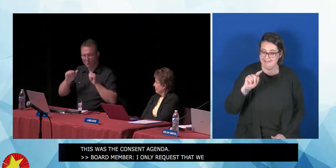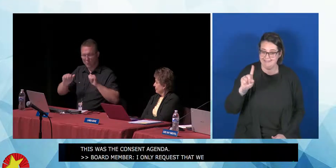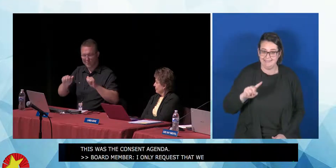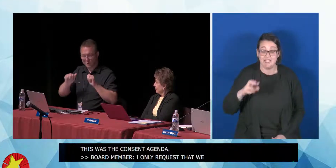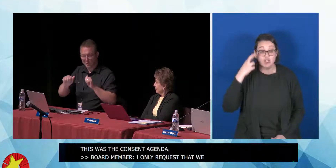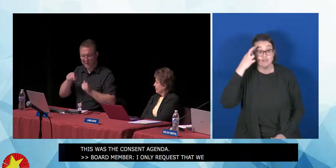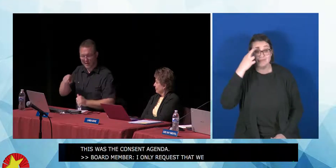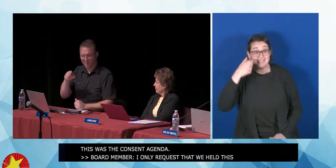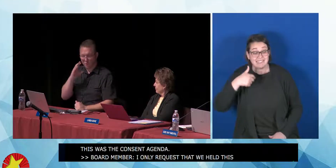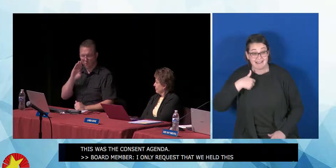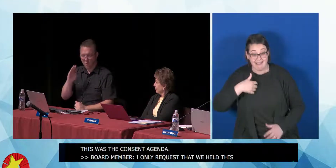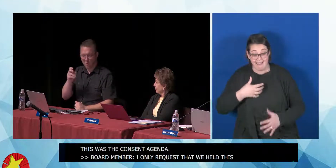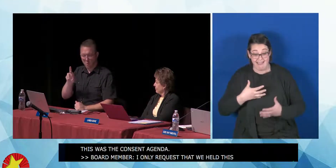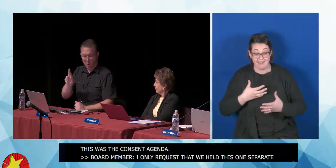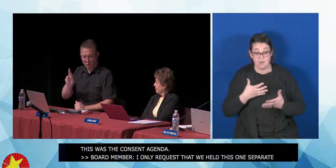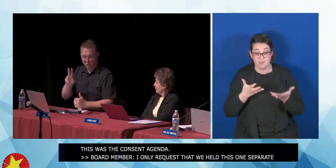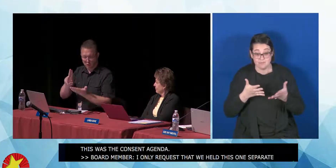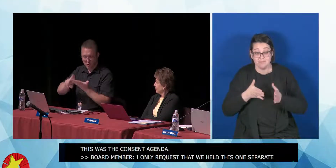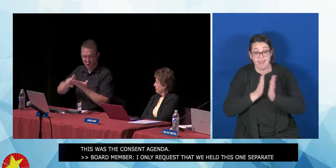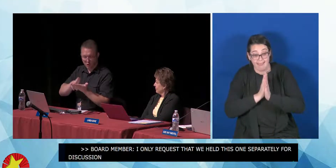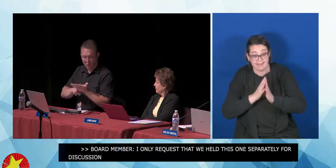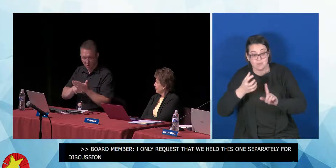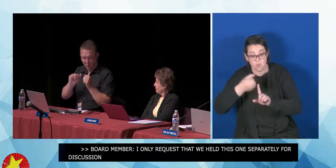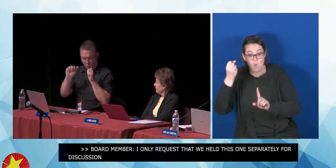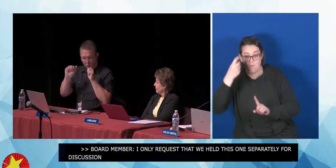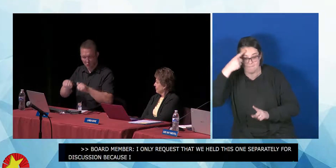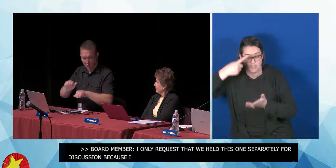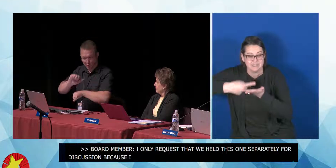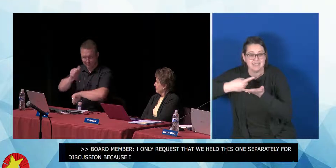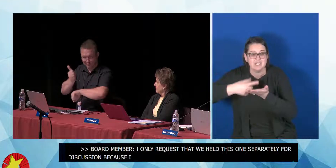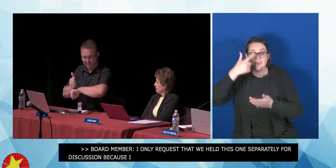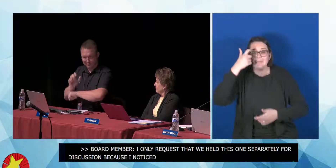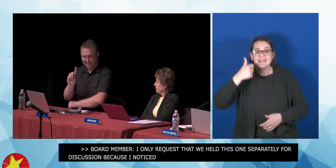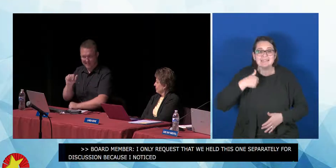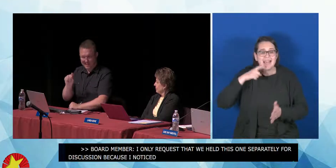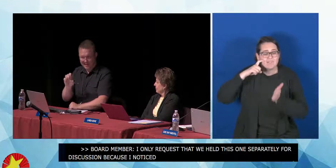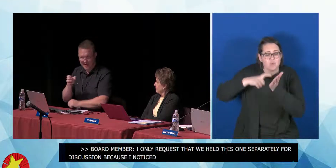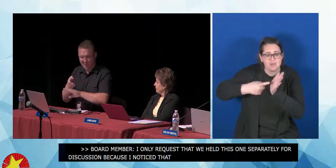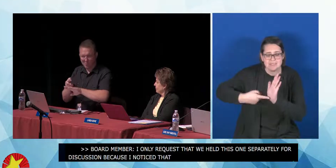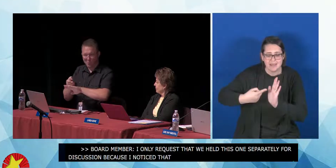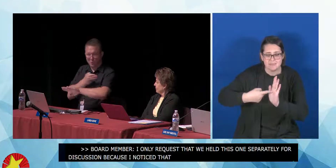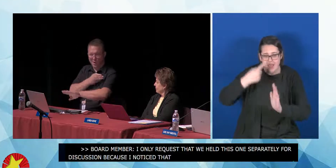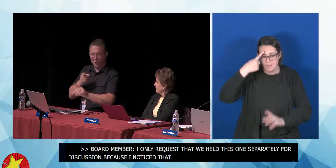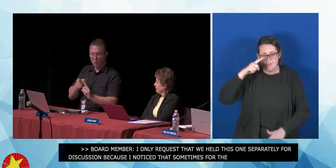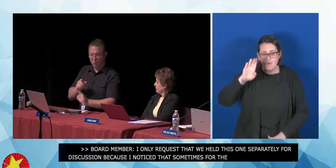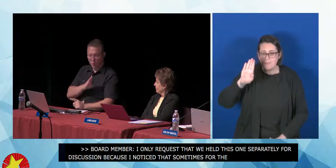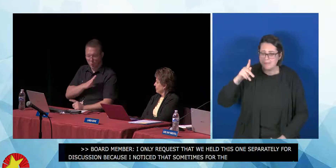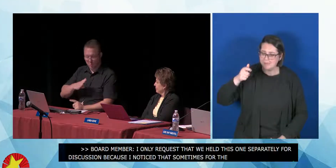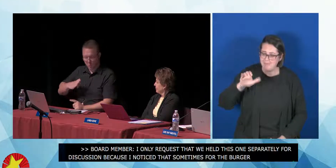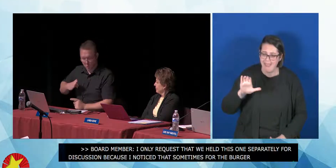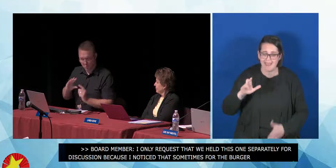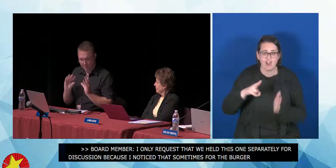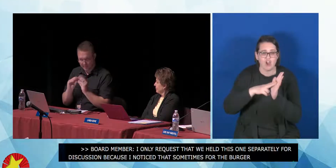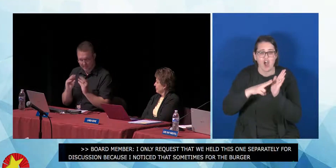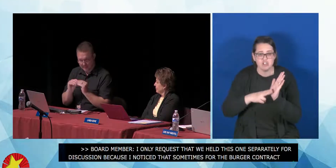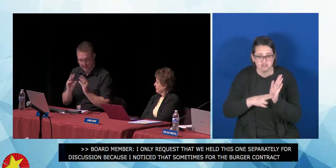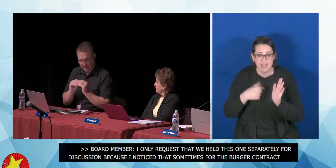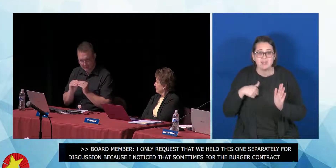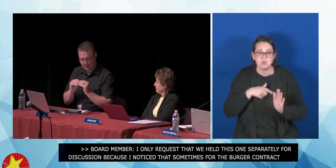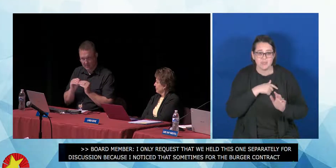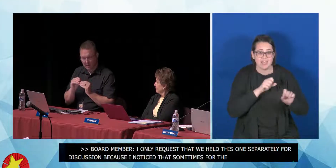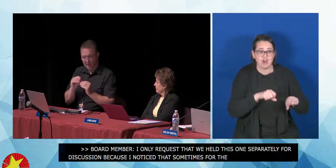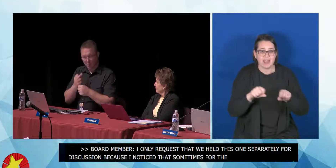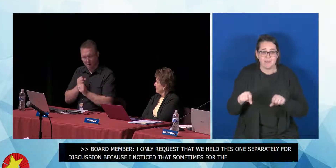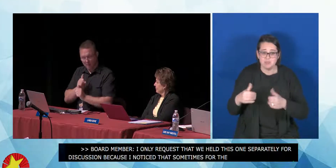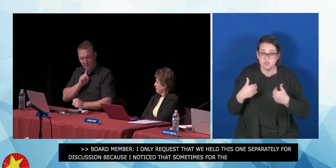because I noticed that sometimes for the burger contract, we are able to have a